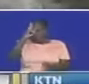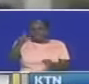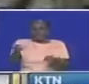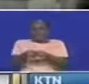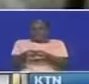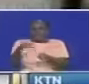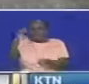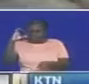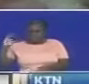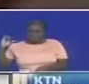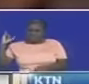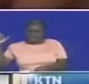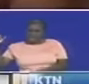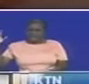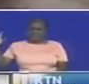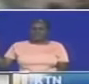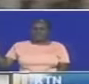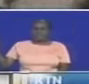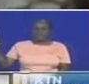CID.